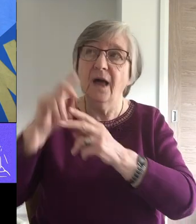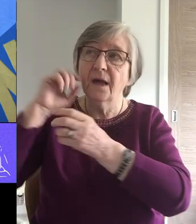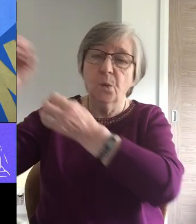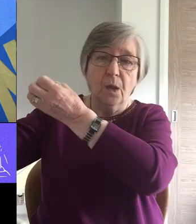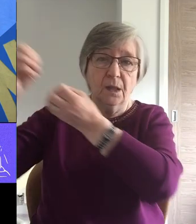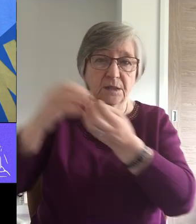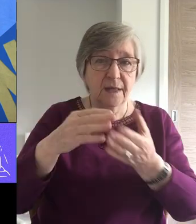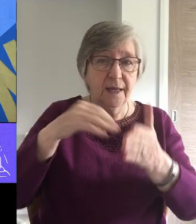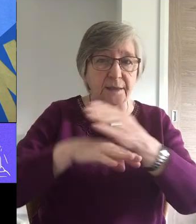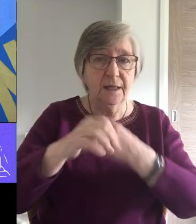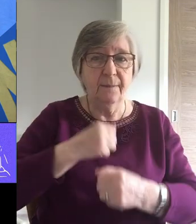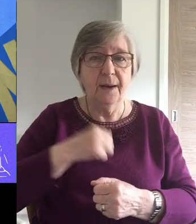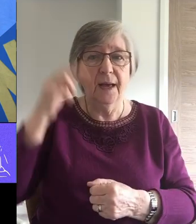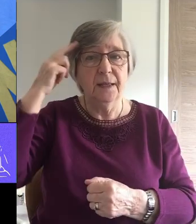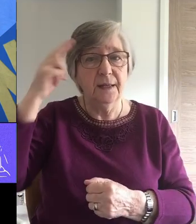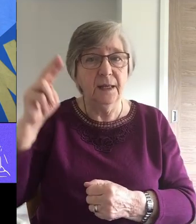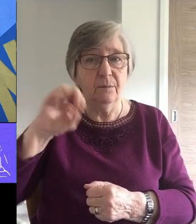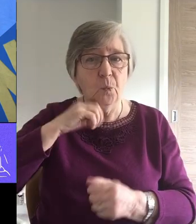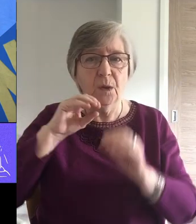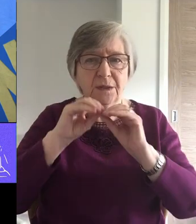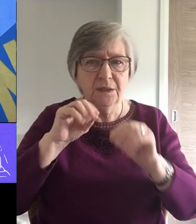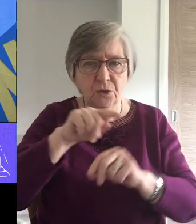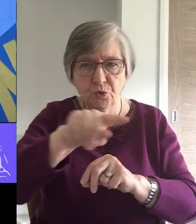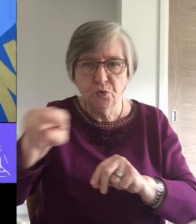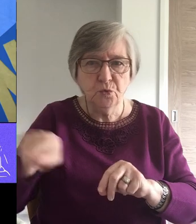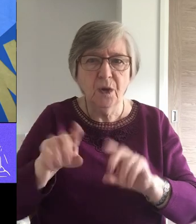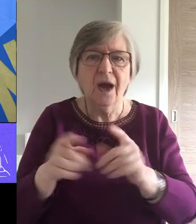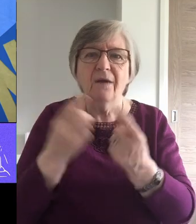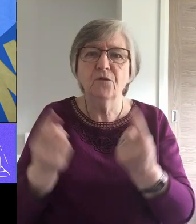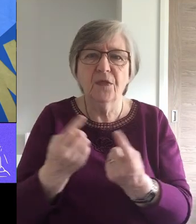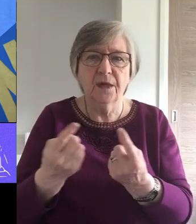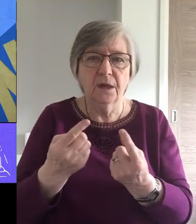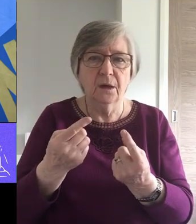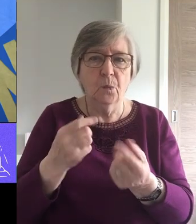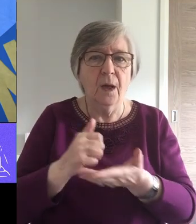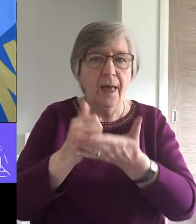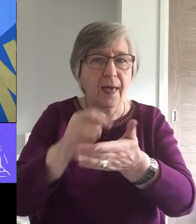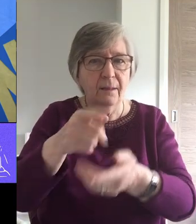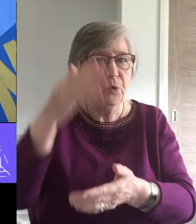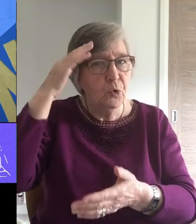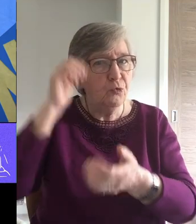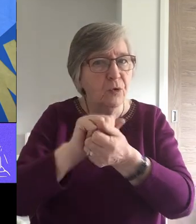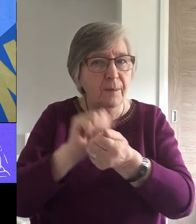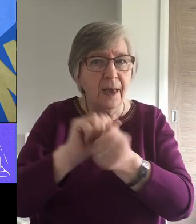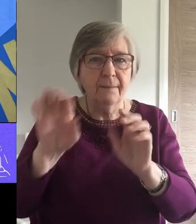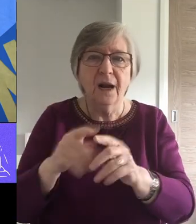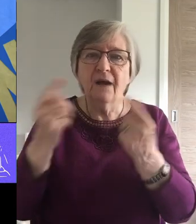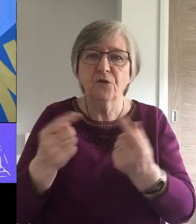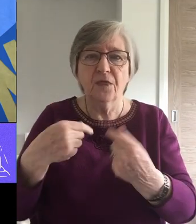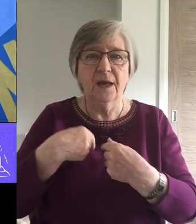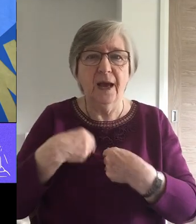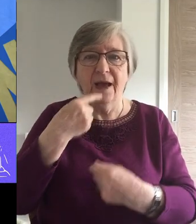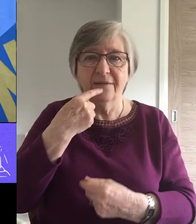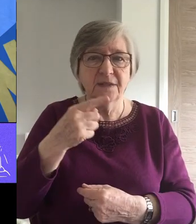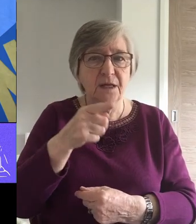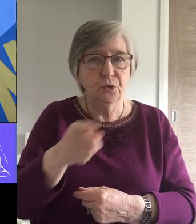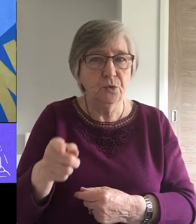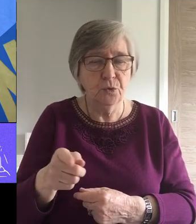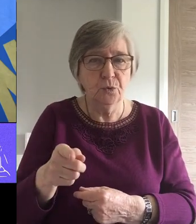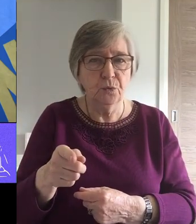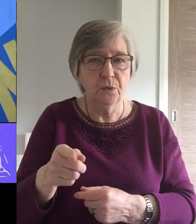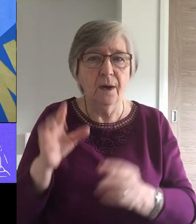Father will send in my name, will teach you all things and will remind you of everything that I have said to